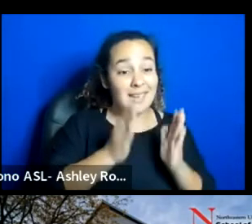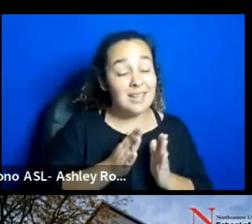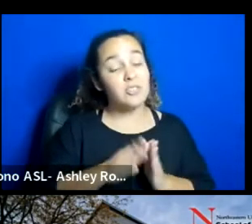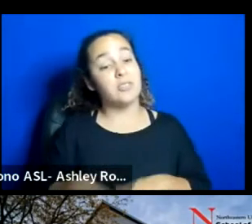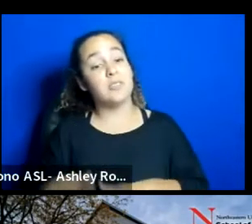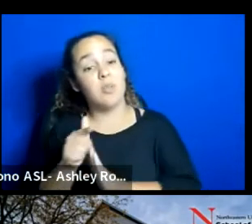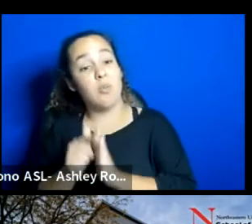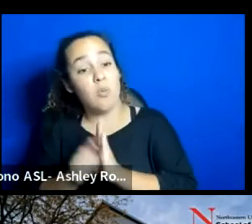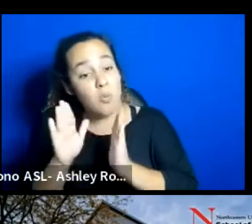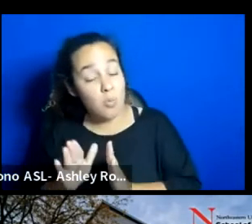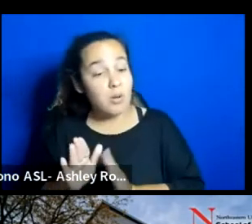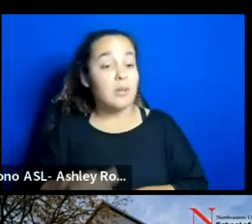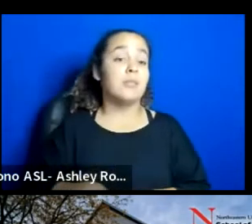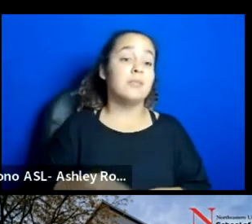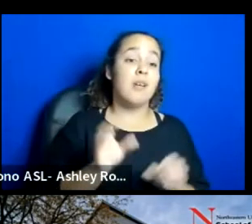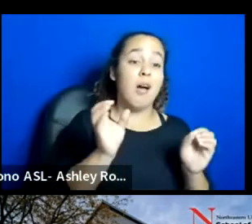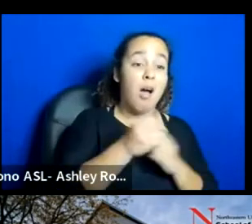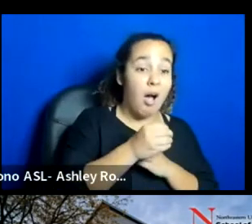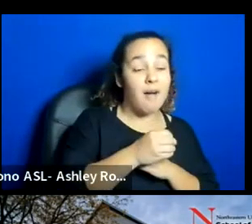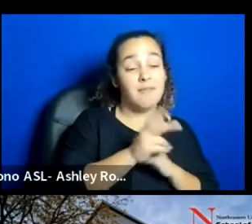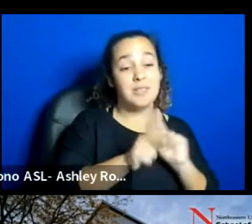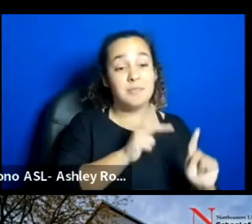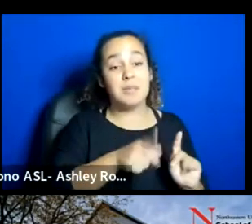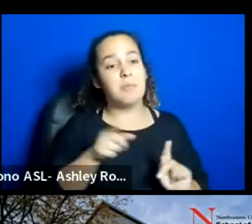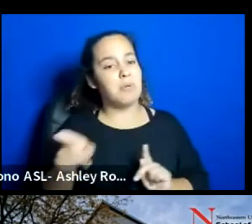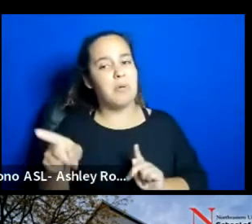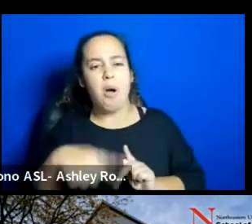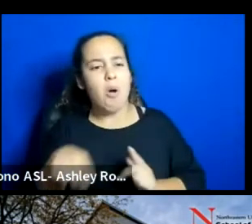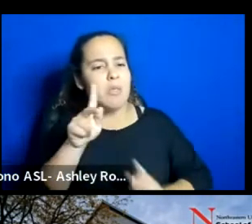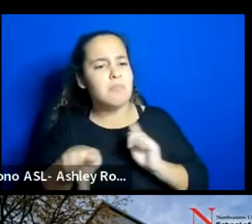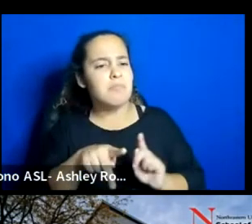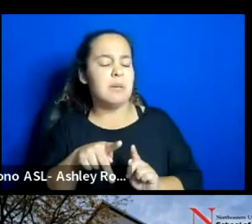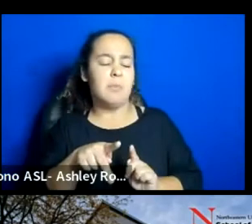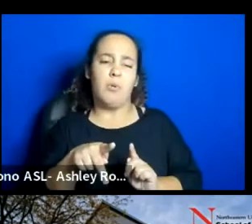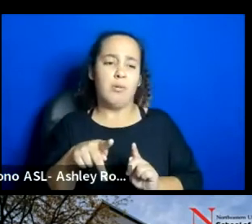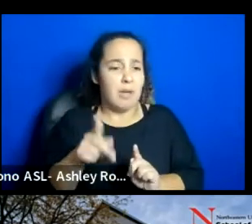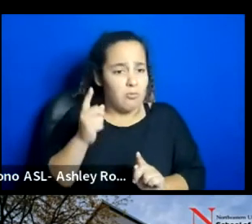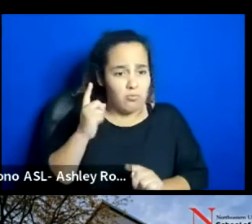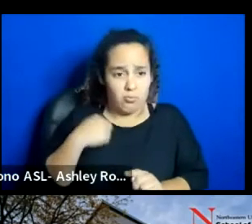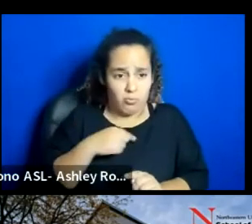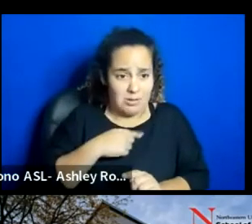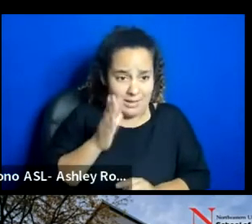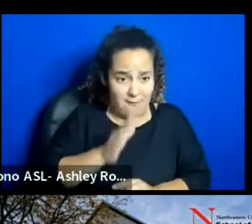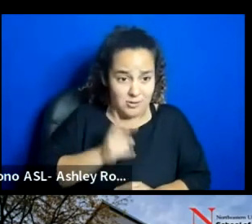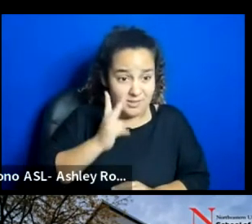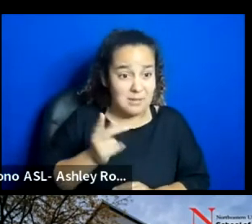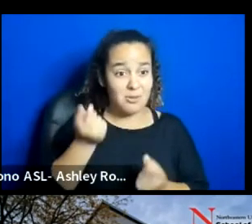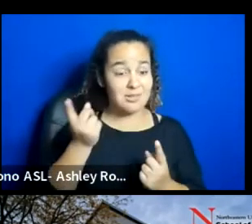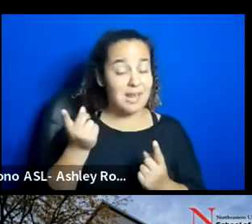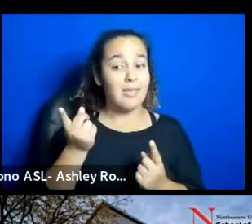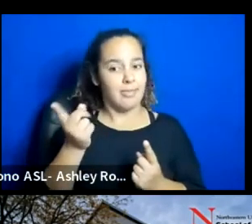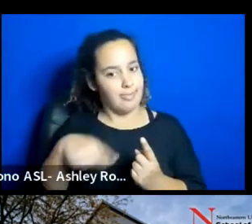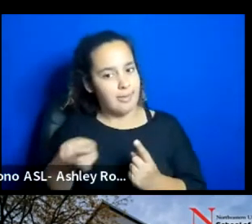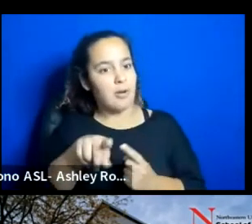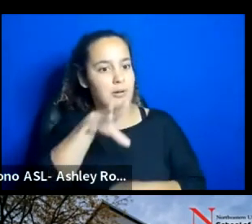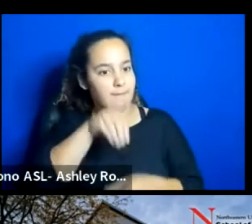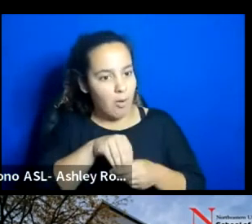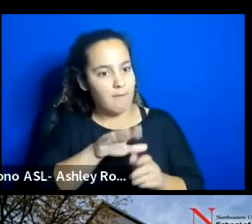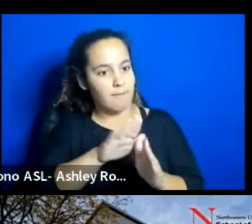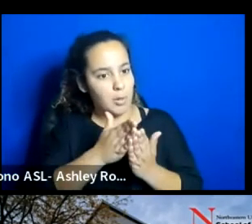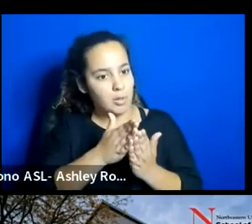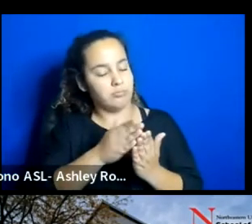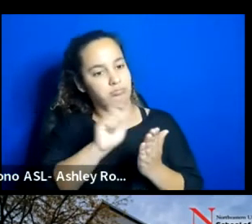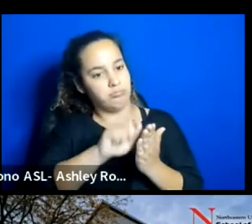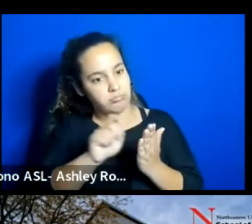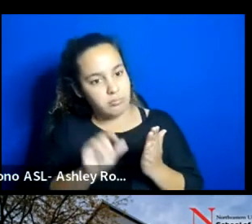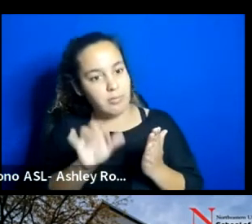bureaucrats, the office clerks, and the others who worked tirelessly behind the scenes to bring words on a page onto the theatrical